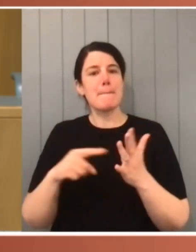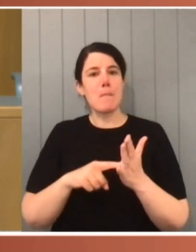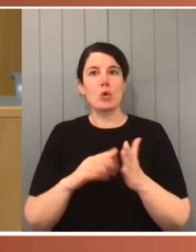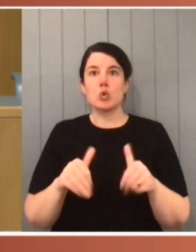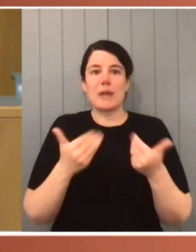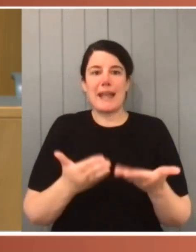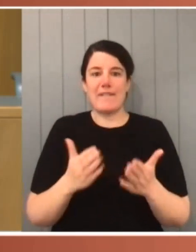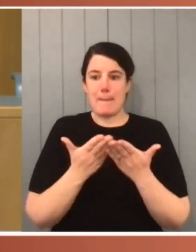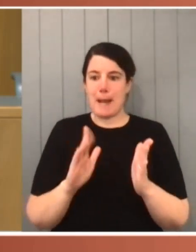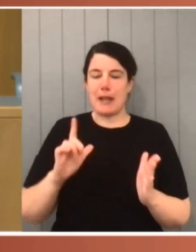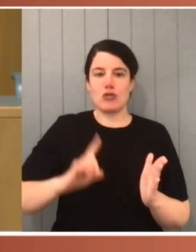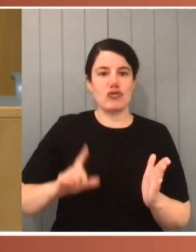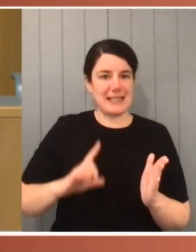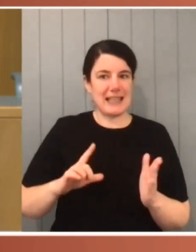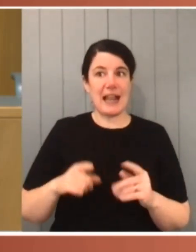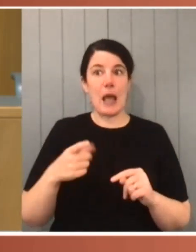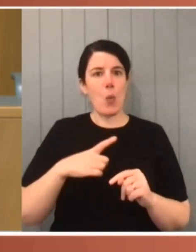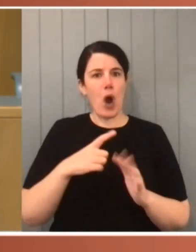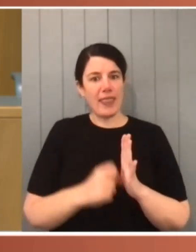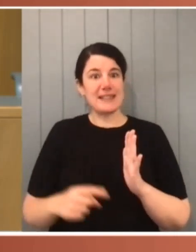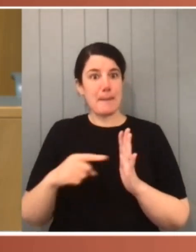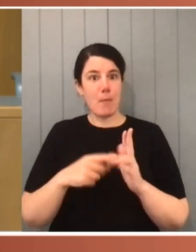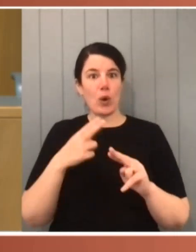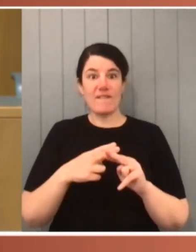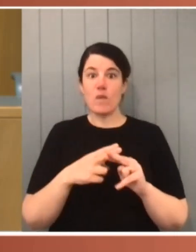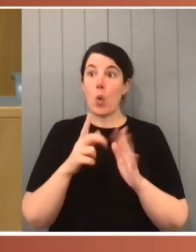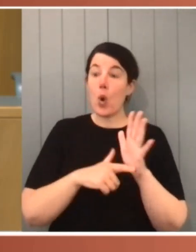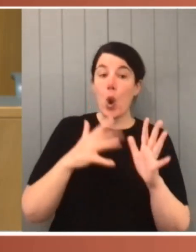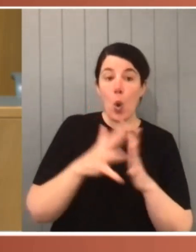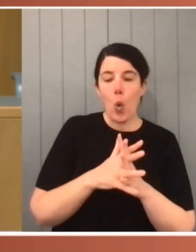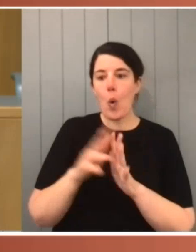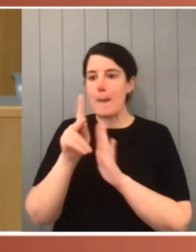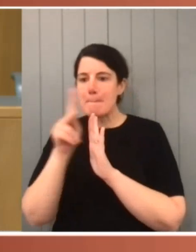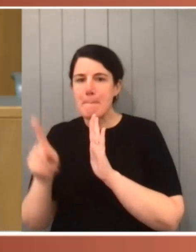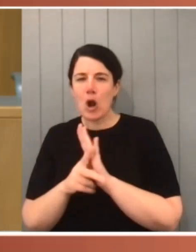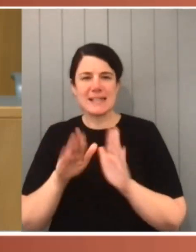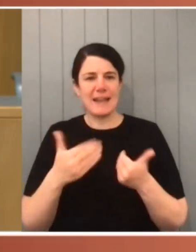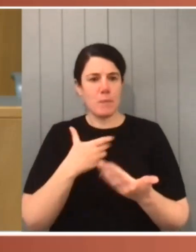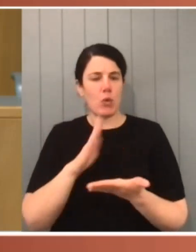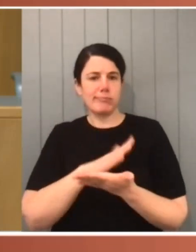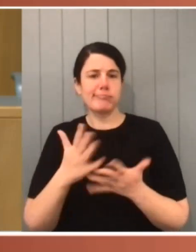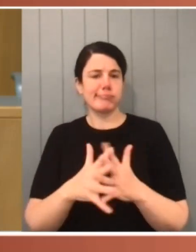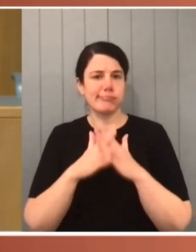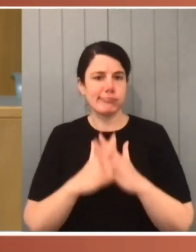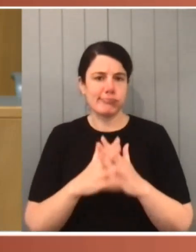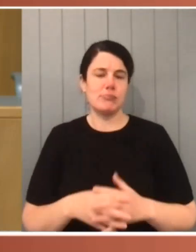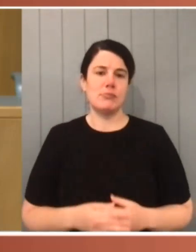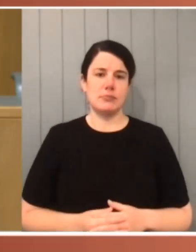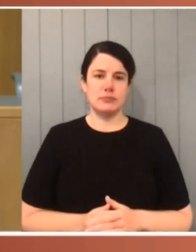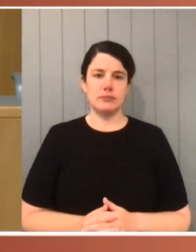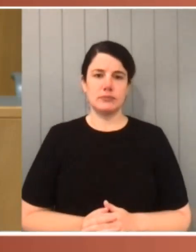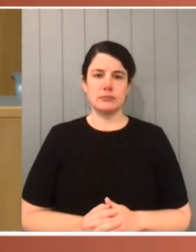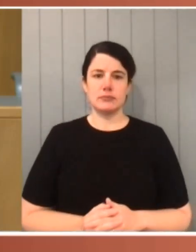that matters for the political legitimacy of laws and policies in Australia, countries like Australia. I will conclude